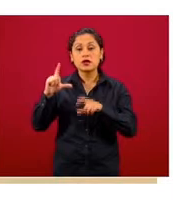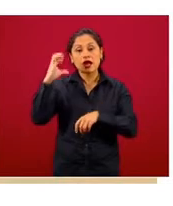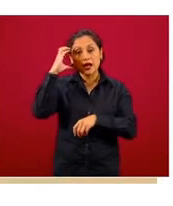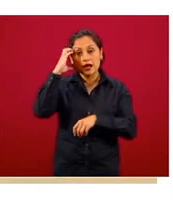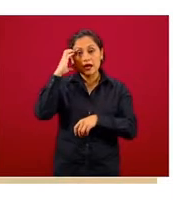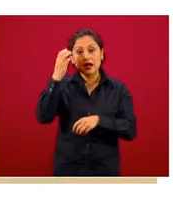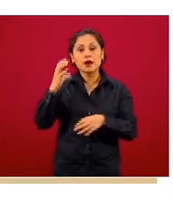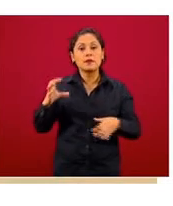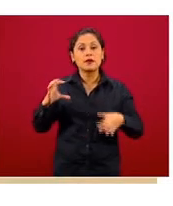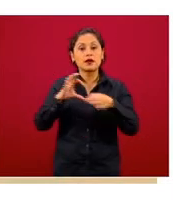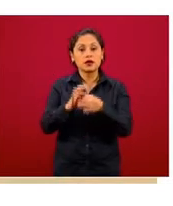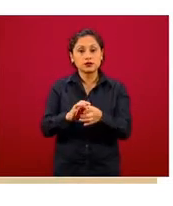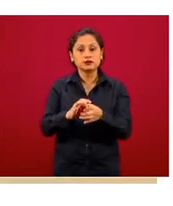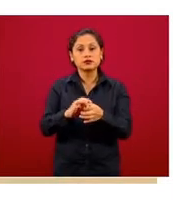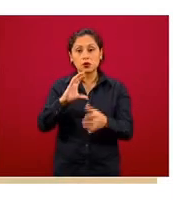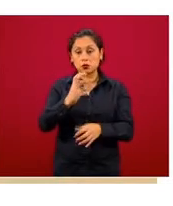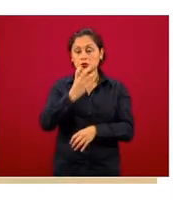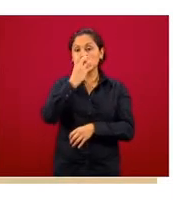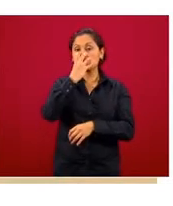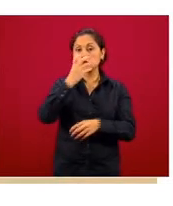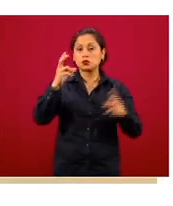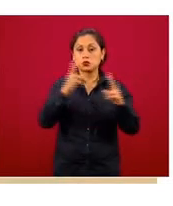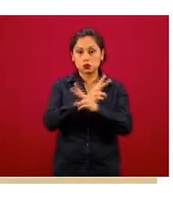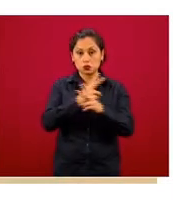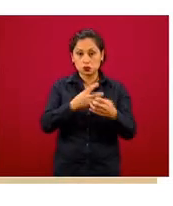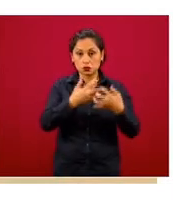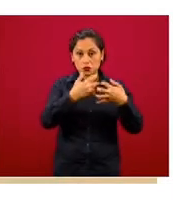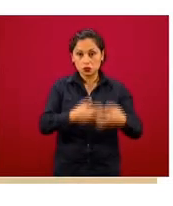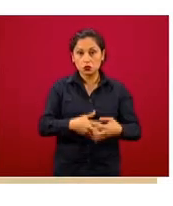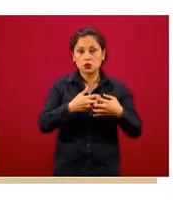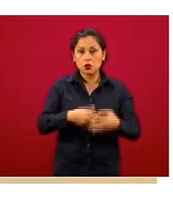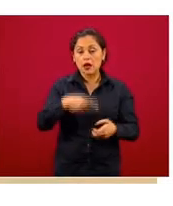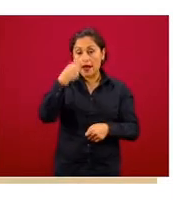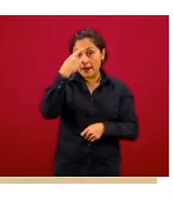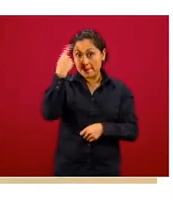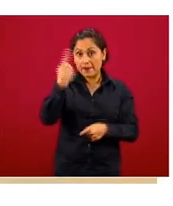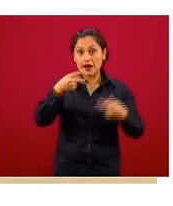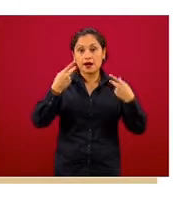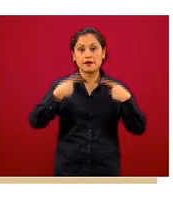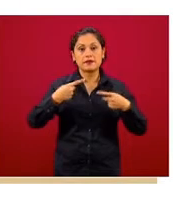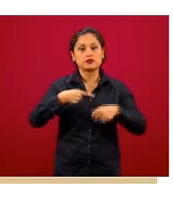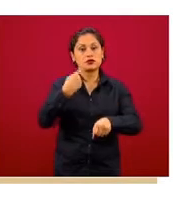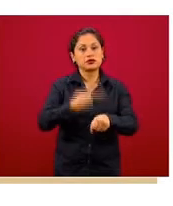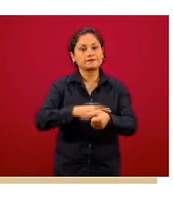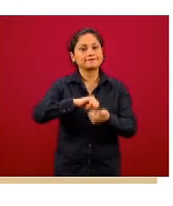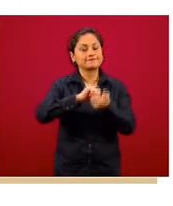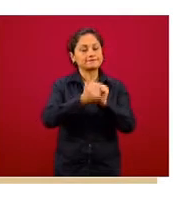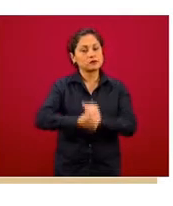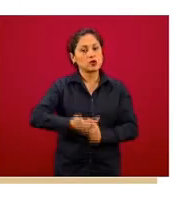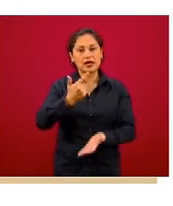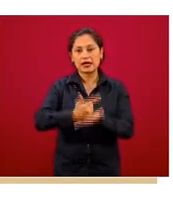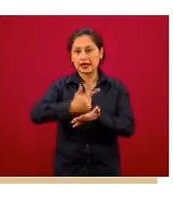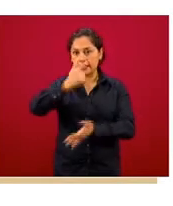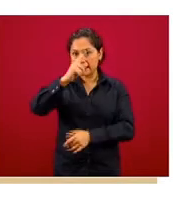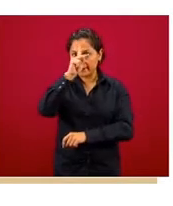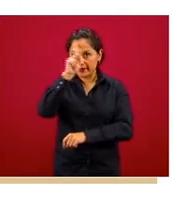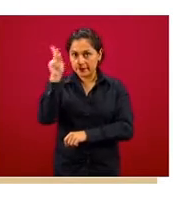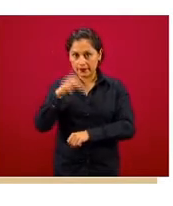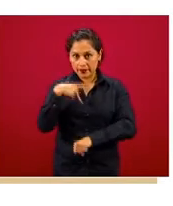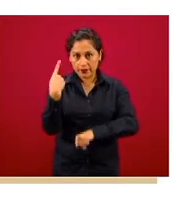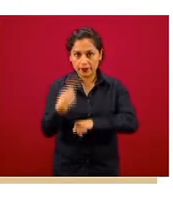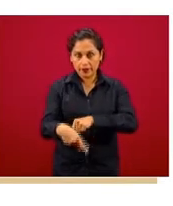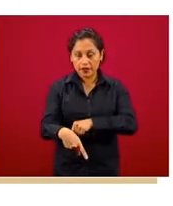can see the availability of beds with ventilators, which are required to tend to patients who are more critical, with